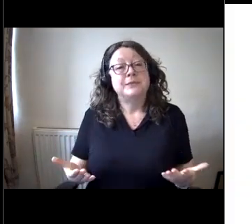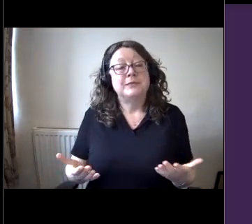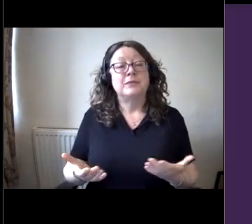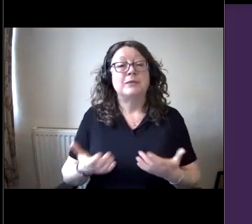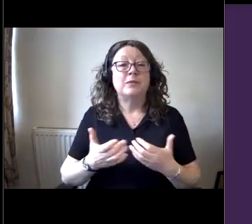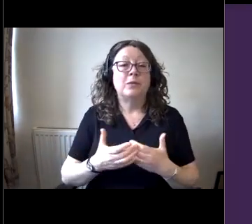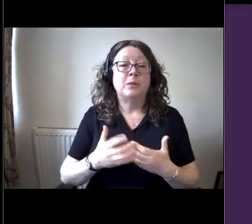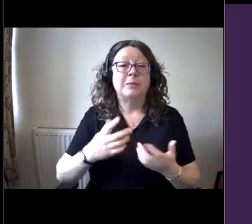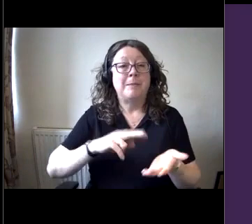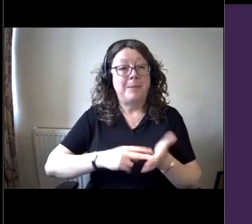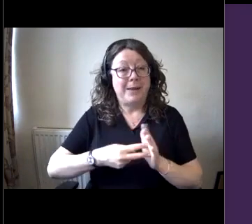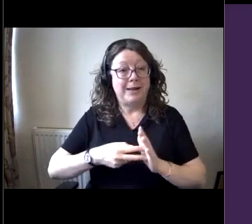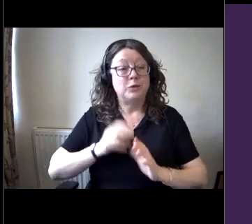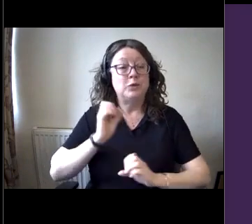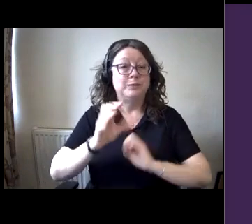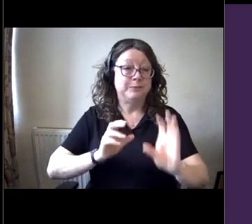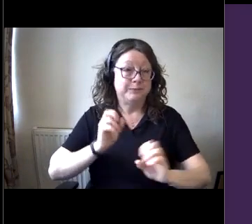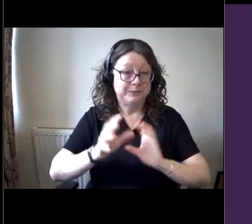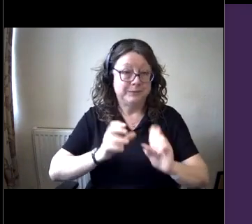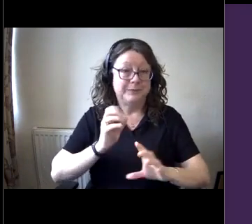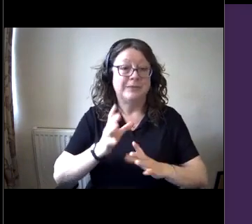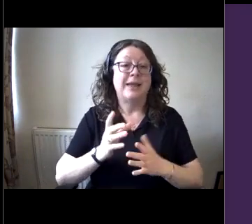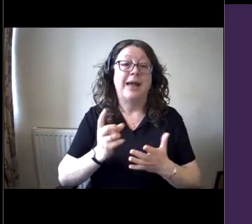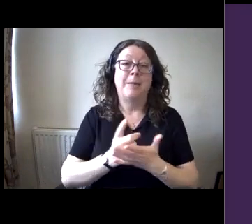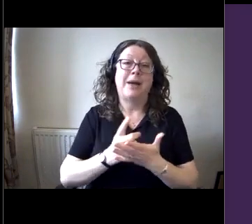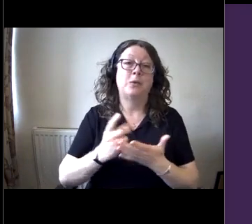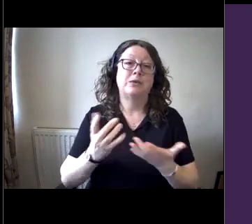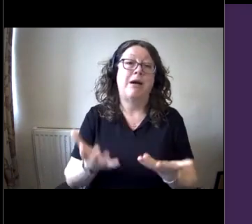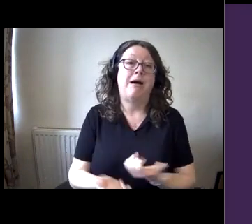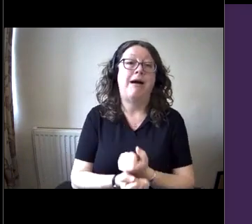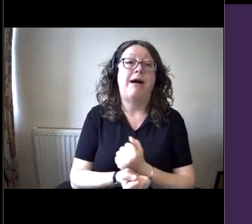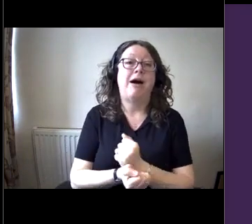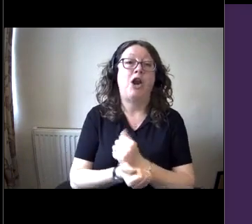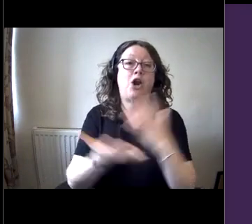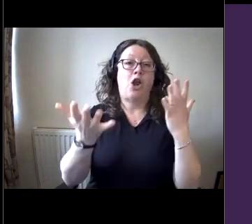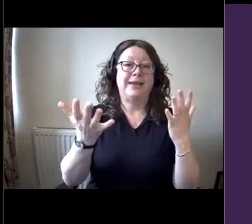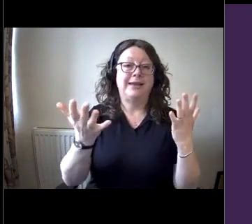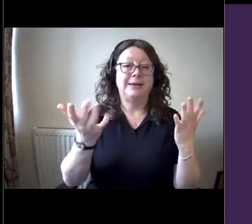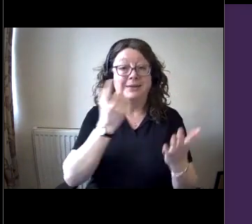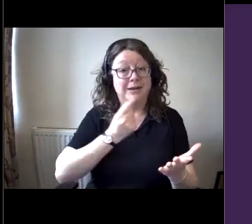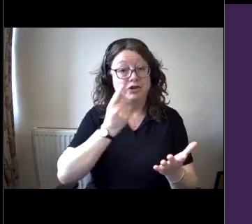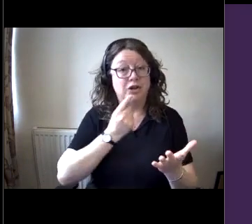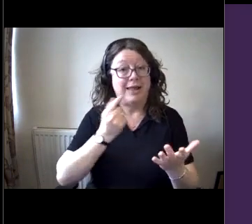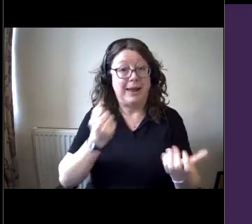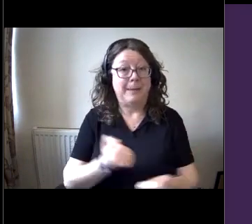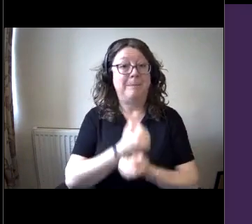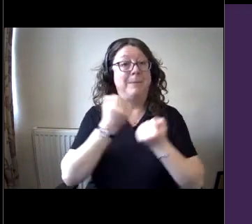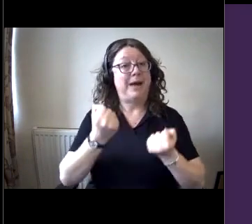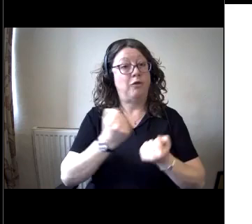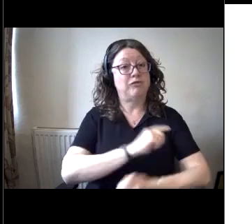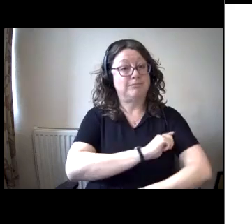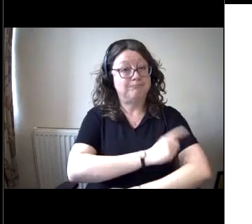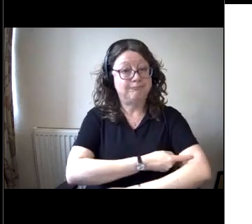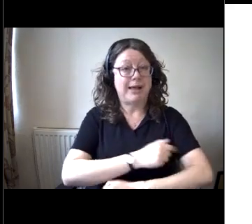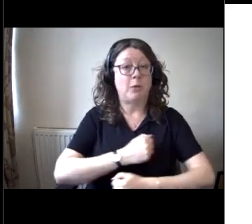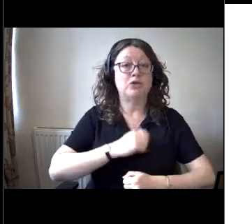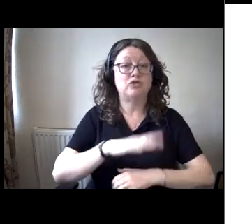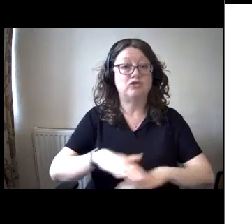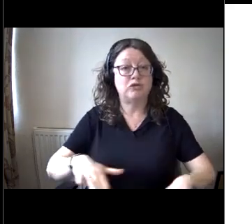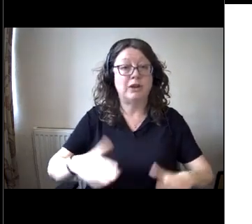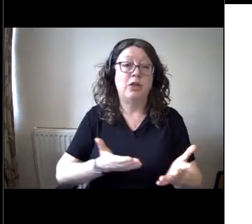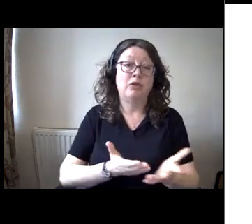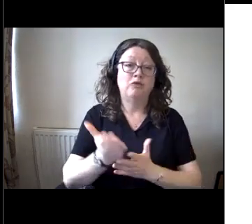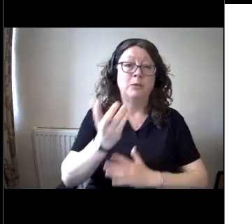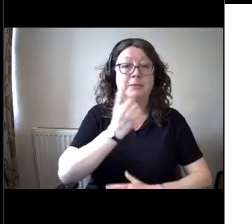about unlocking potential and empowering our children through communication. Just want to start off a little bit about